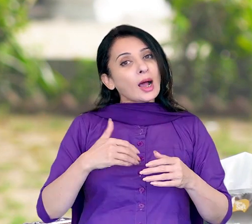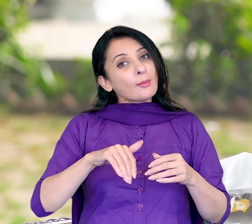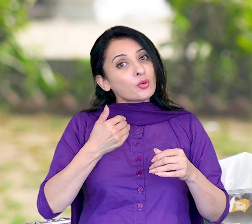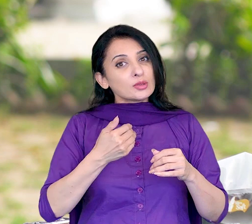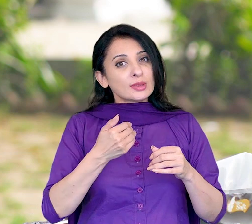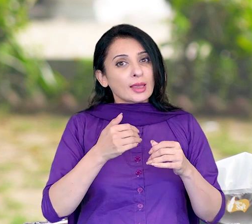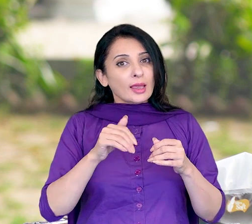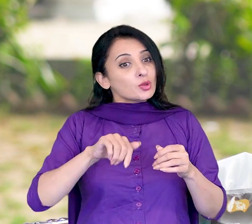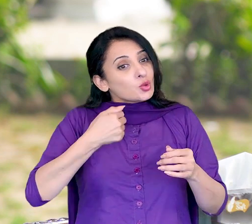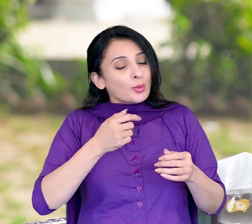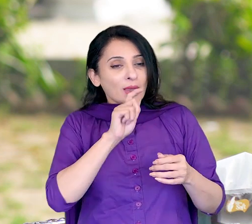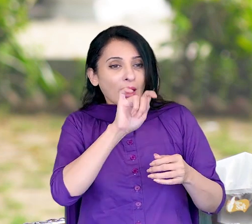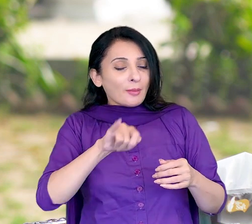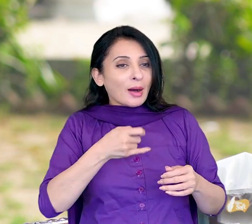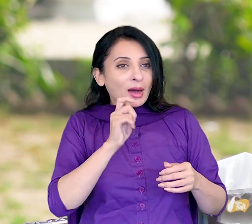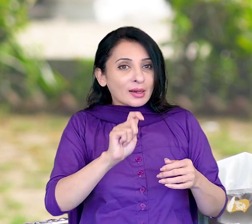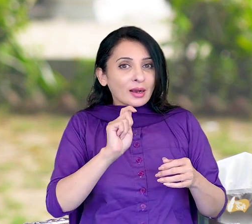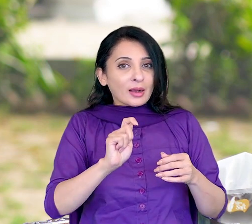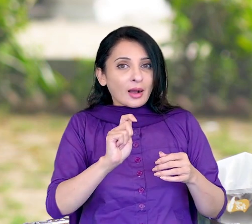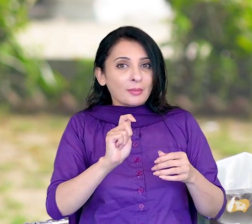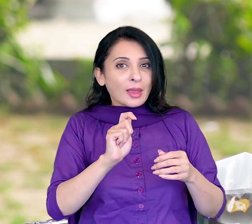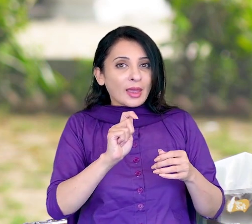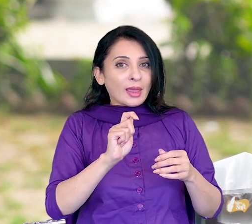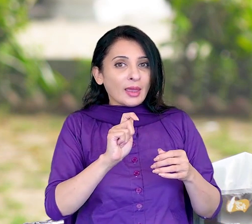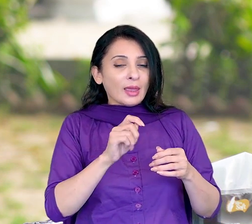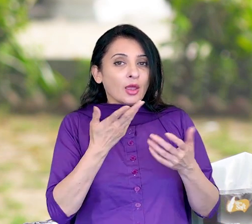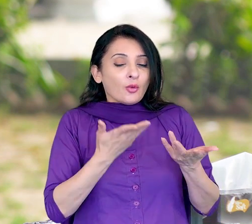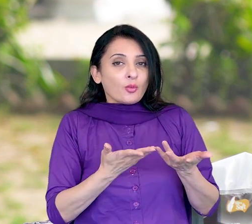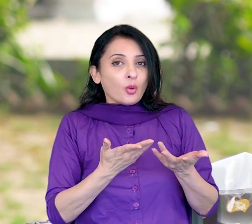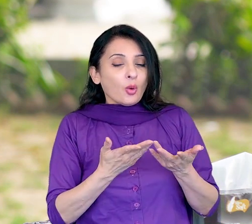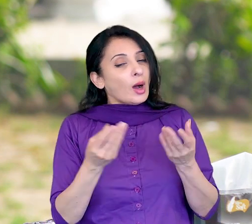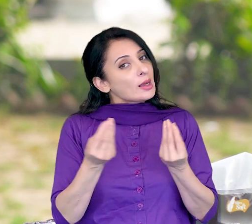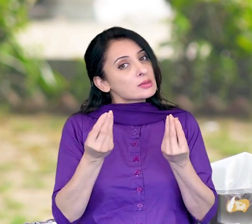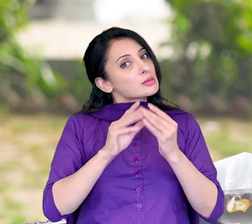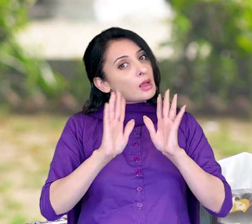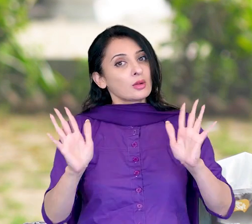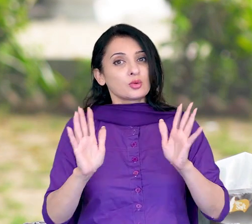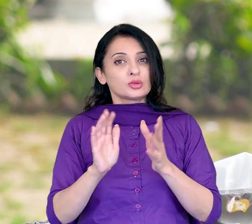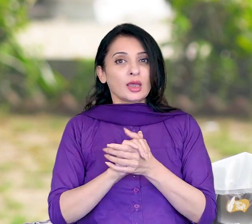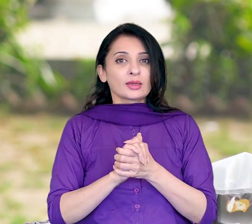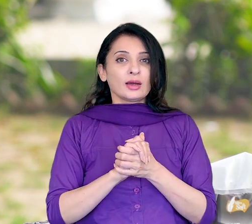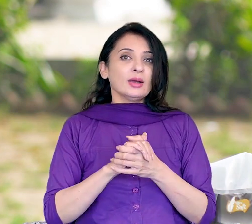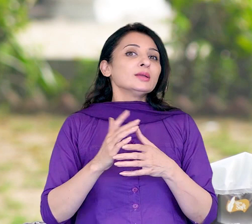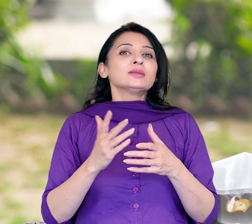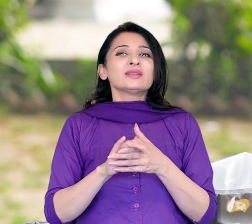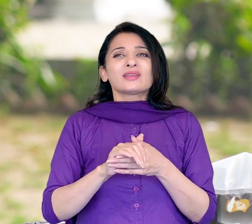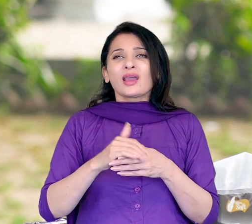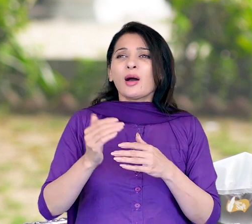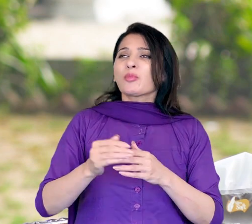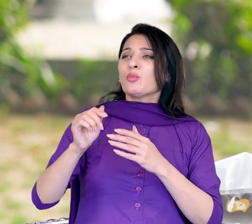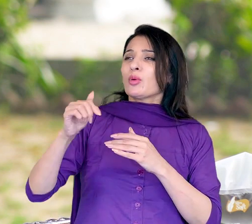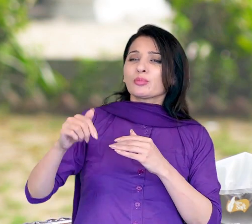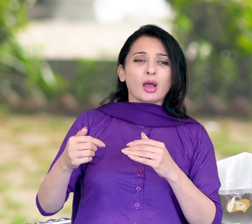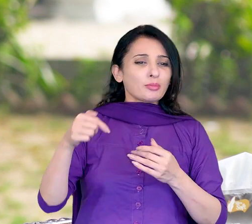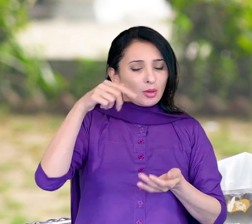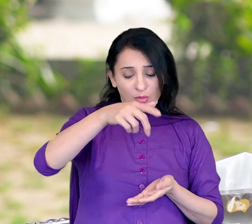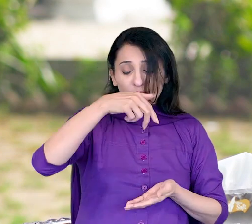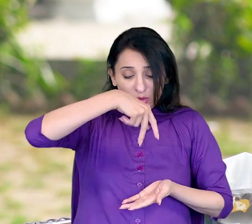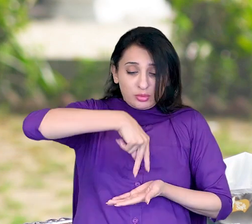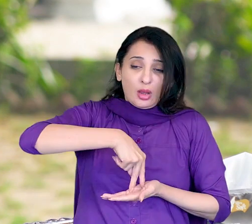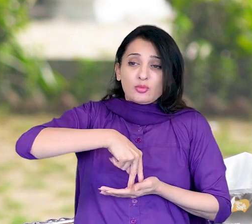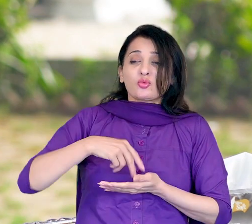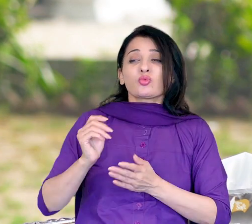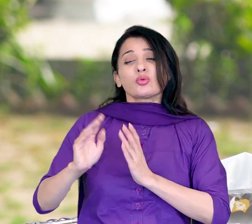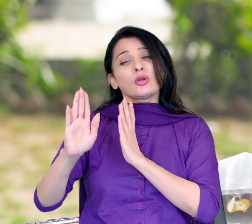not necessarily you standing out in front of thousands of people screaming on your head, rather than you sitting at the back end maintaining the